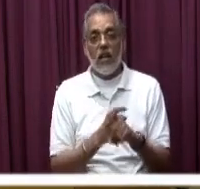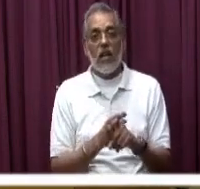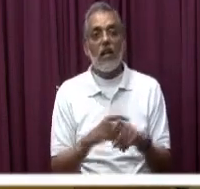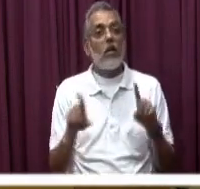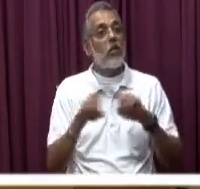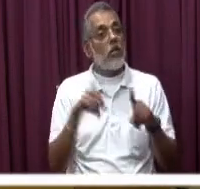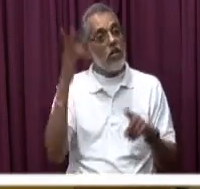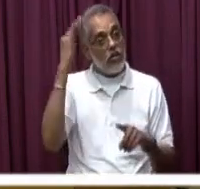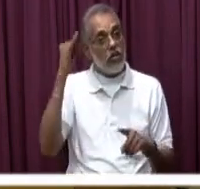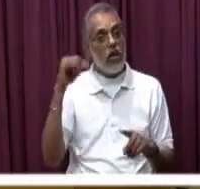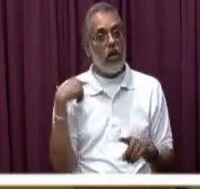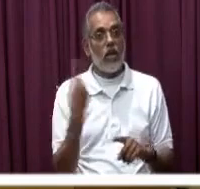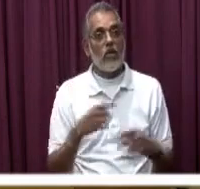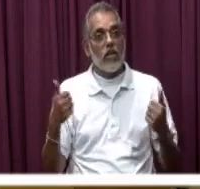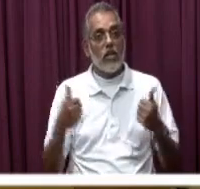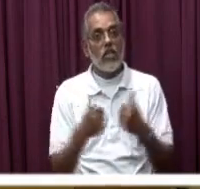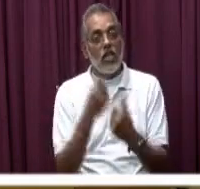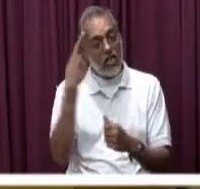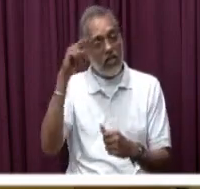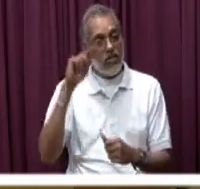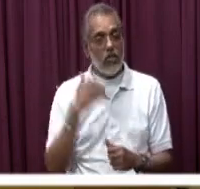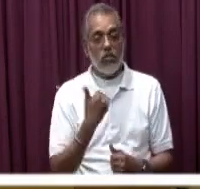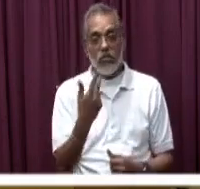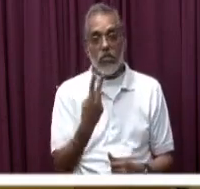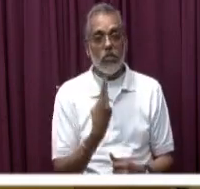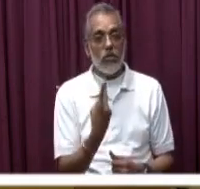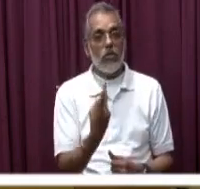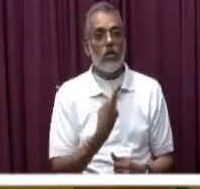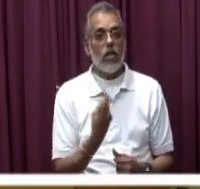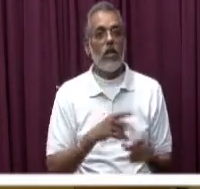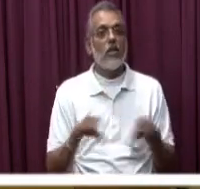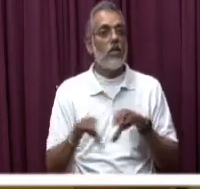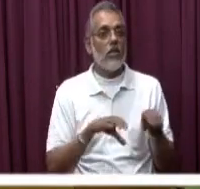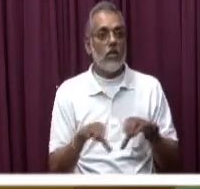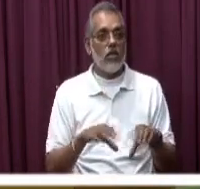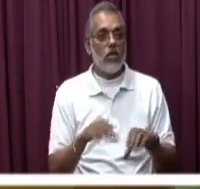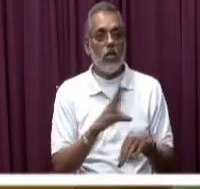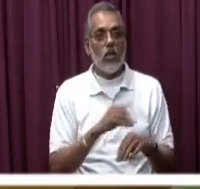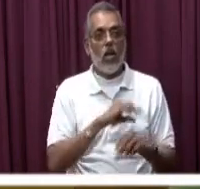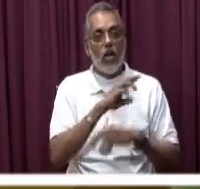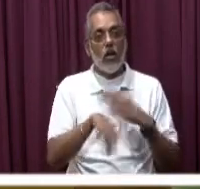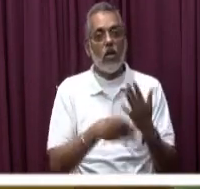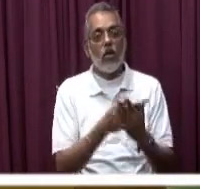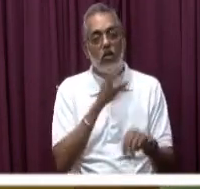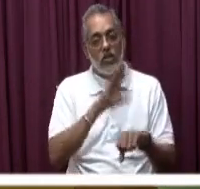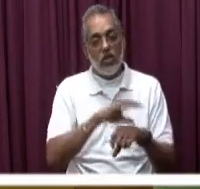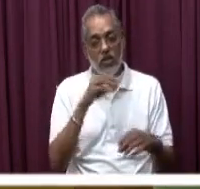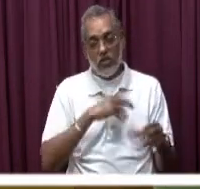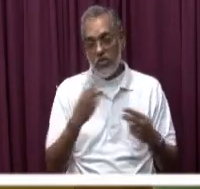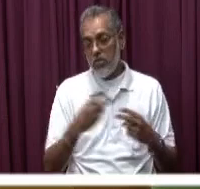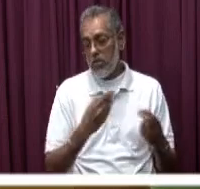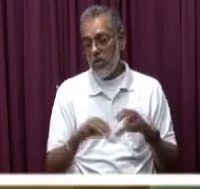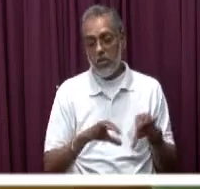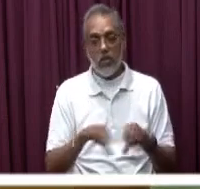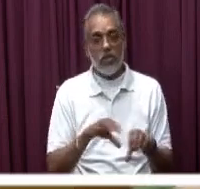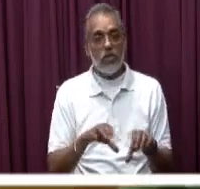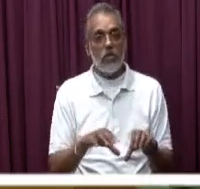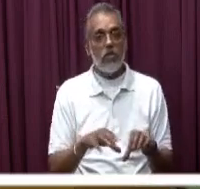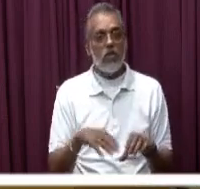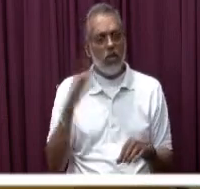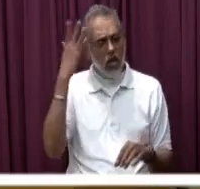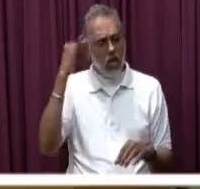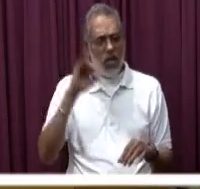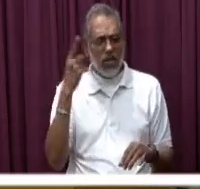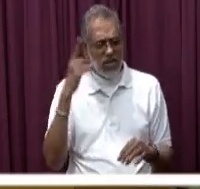but it is why it is the challenge that you and I have to take up, and the challenge that the whole church has to take up. Why take